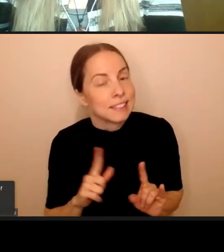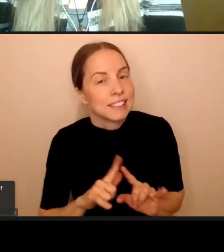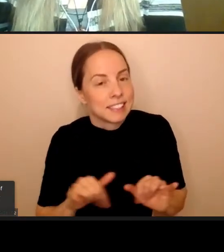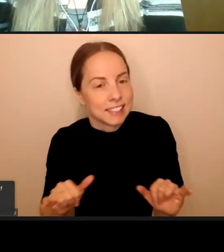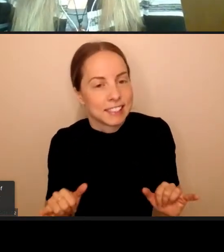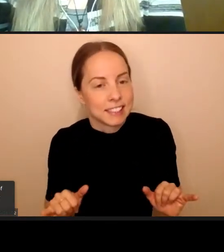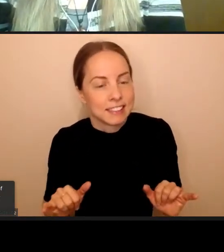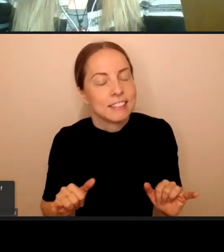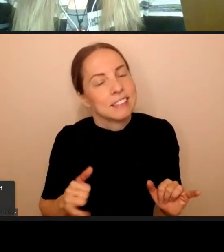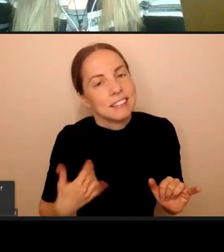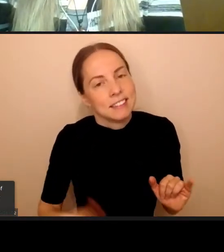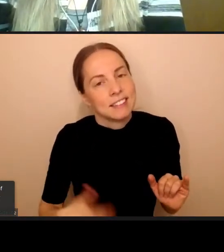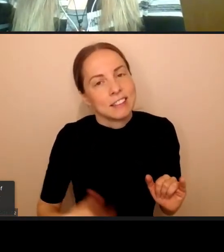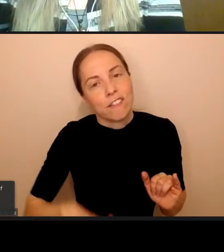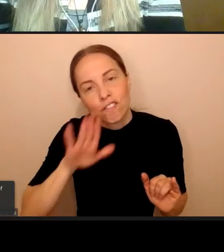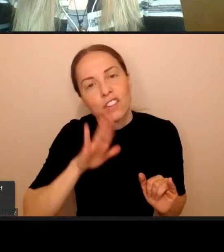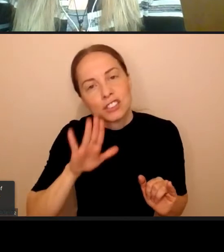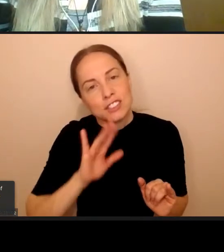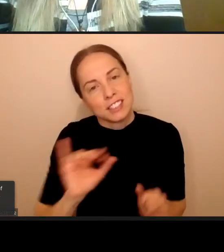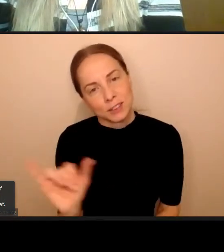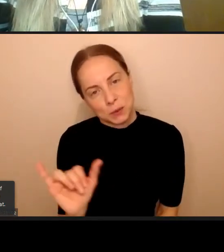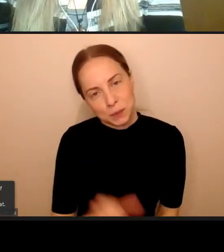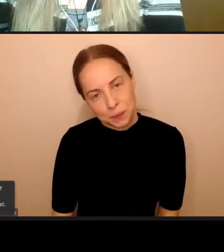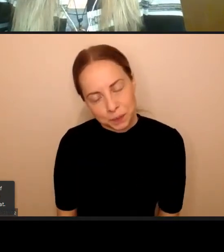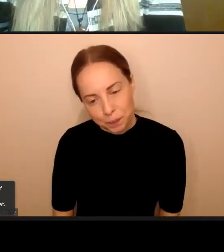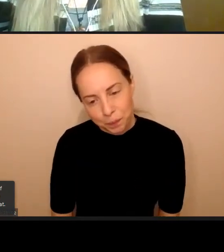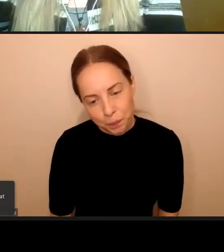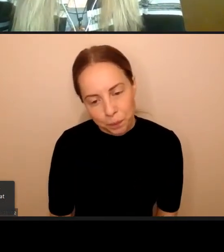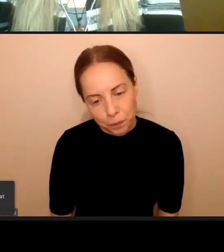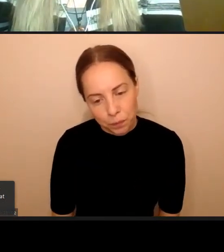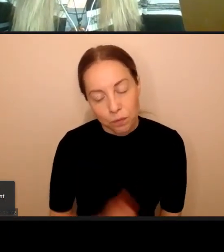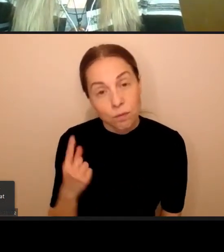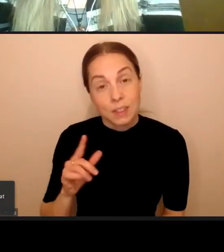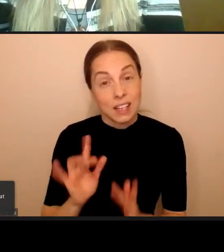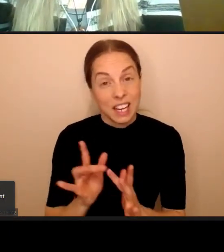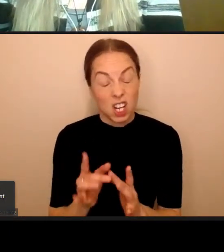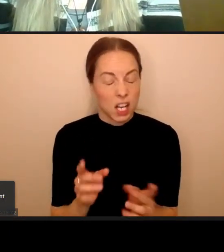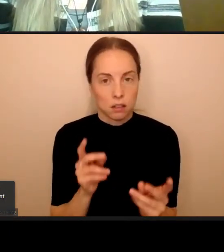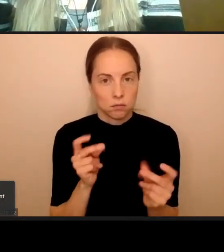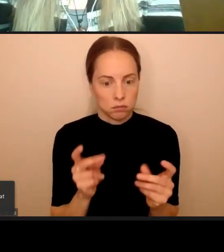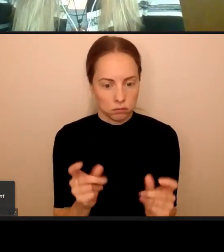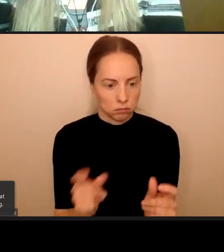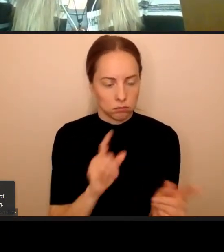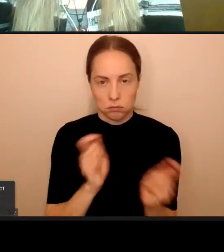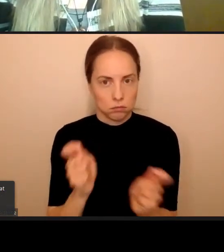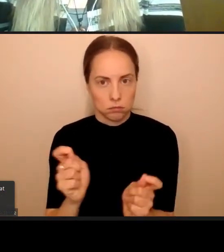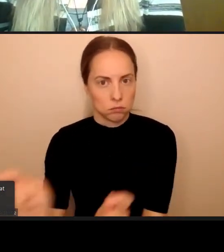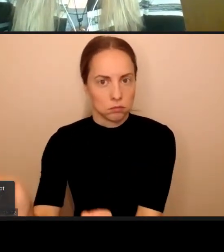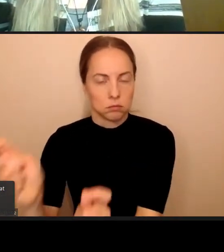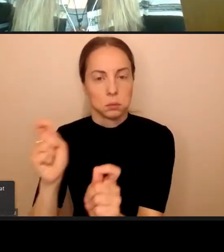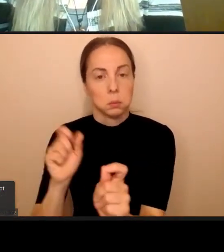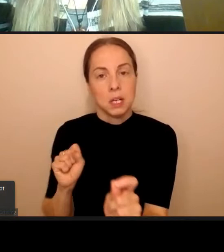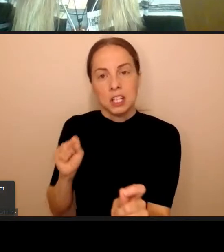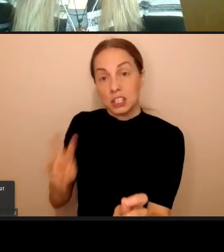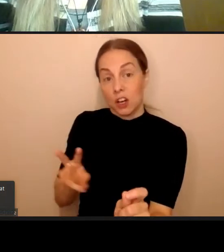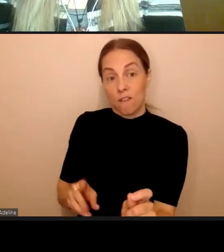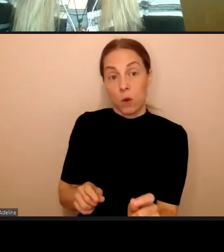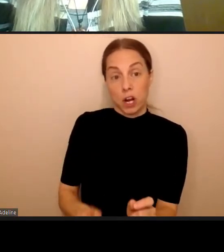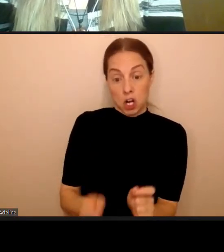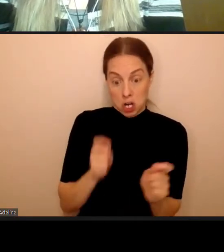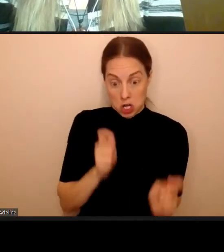it's very frustrating because the fact that the internet changes so quickly and the software programs can have difficulty keeping up